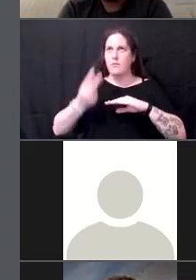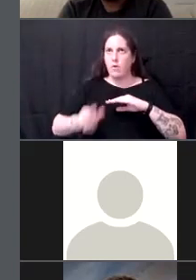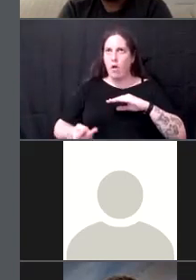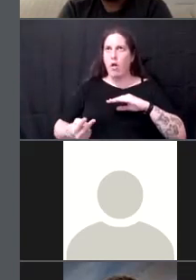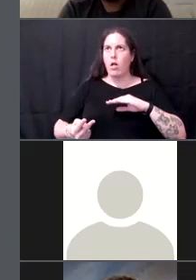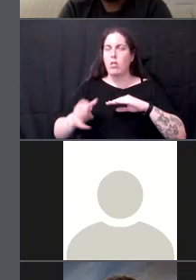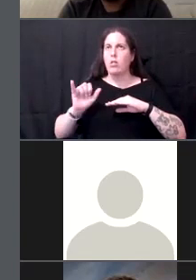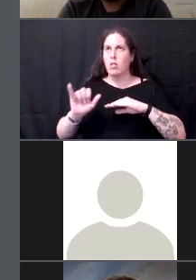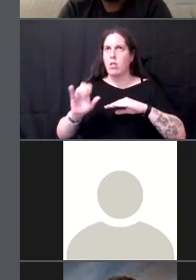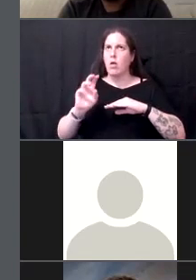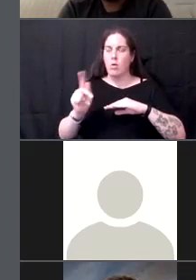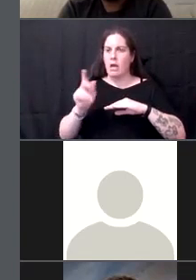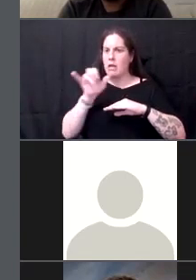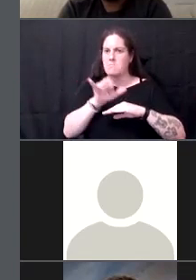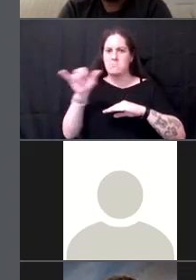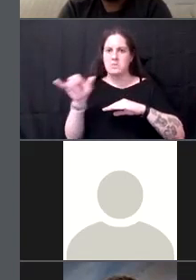the planets in orbit.